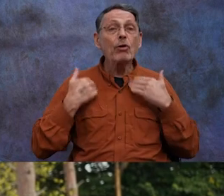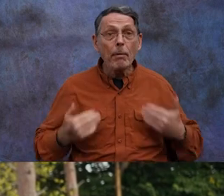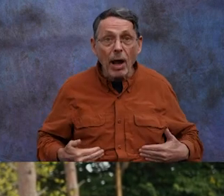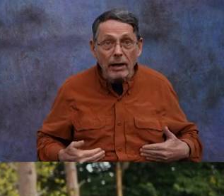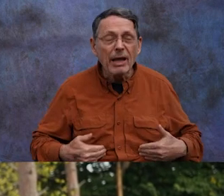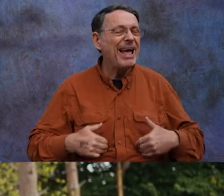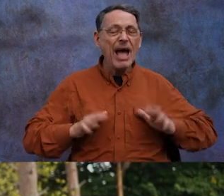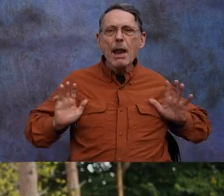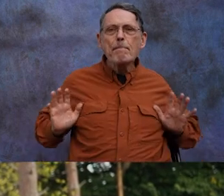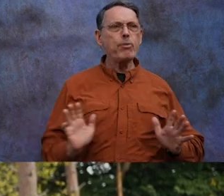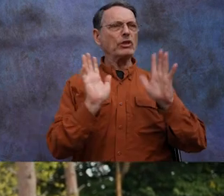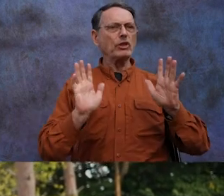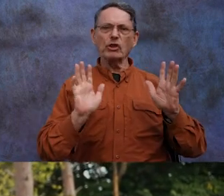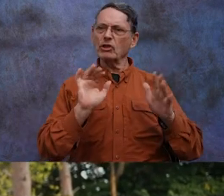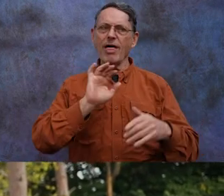push that energy